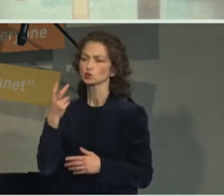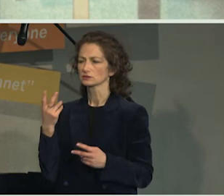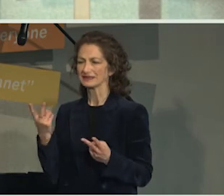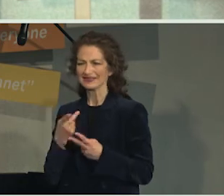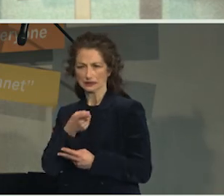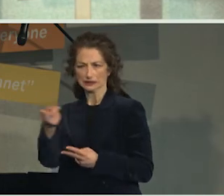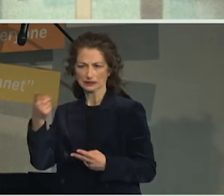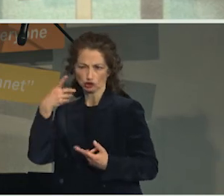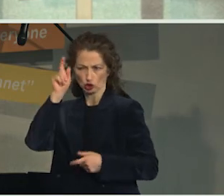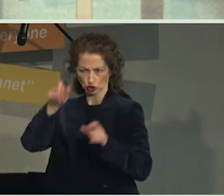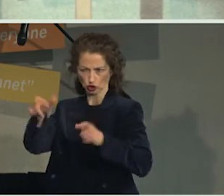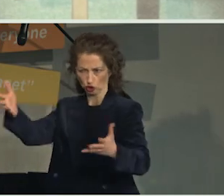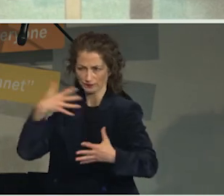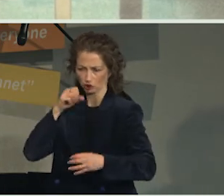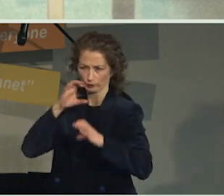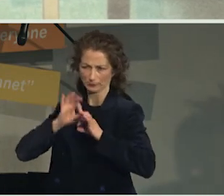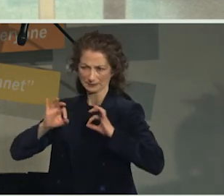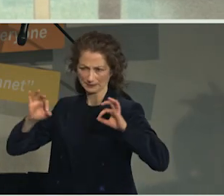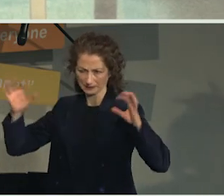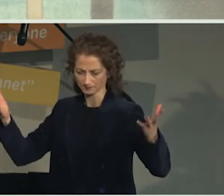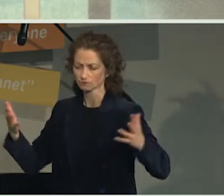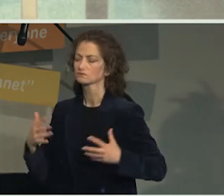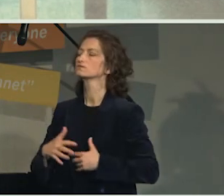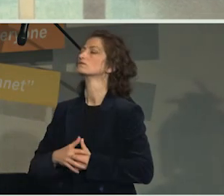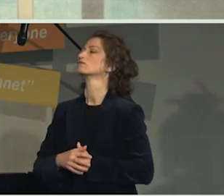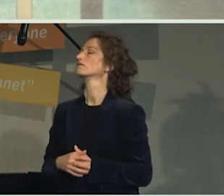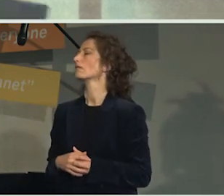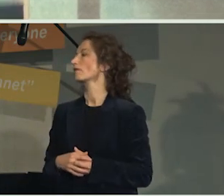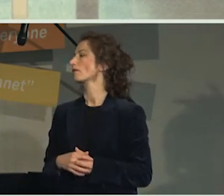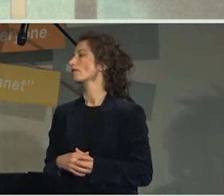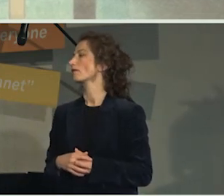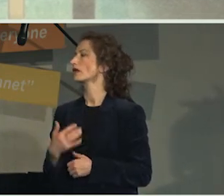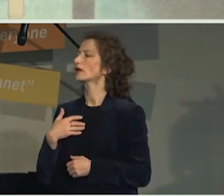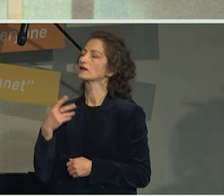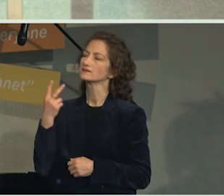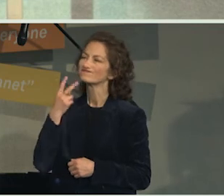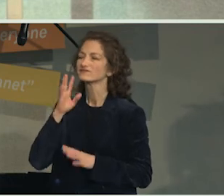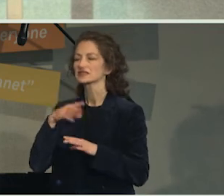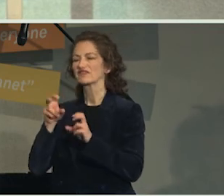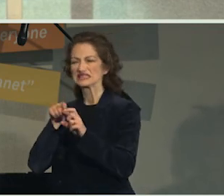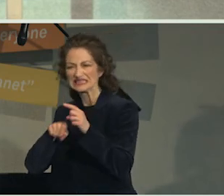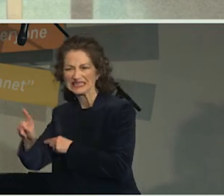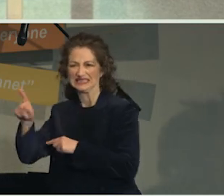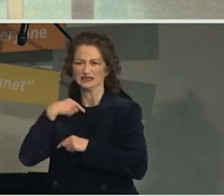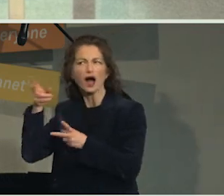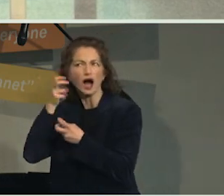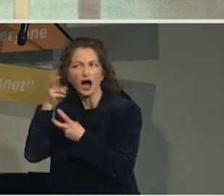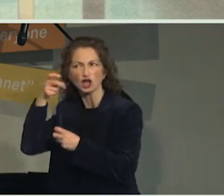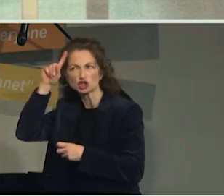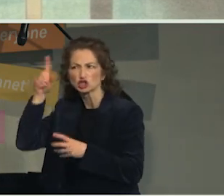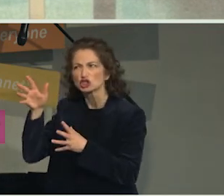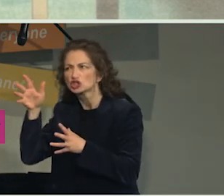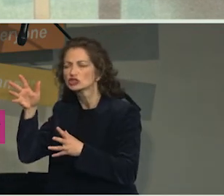y'all who are German speaking and fantastic. So I was trying to watch, you know, like different German TV shows to like get into it. So I